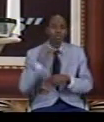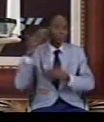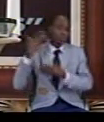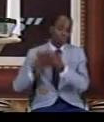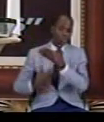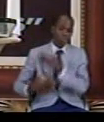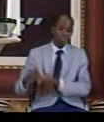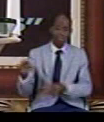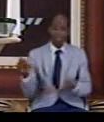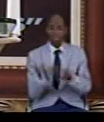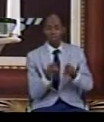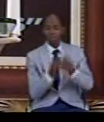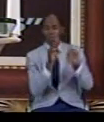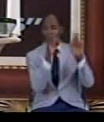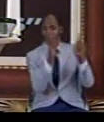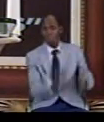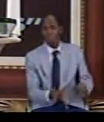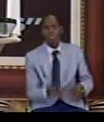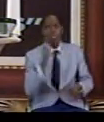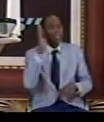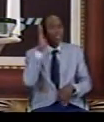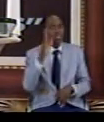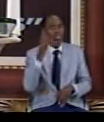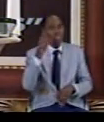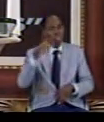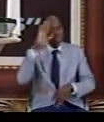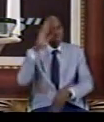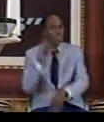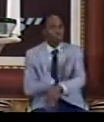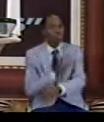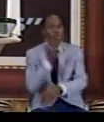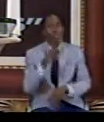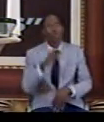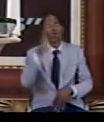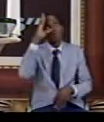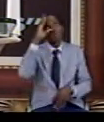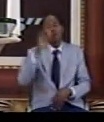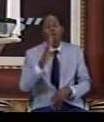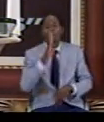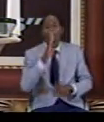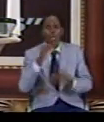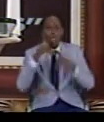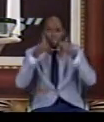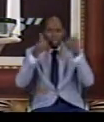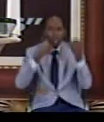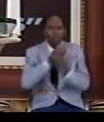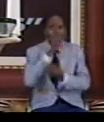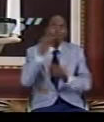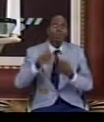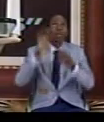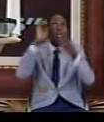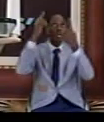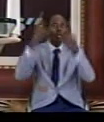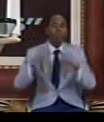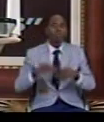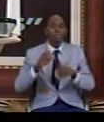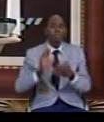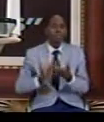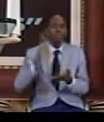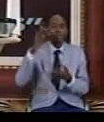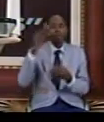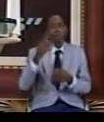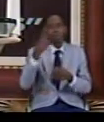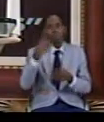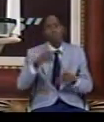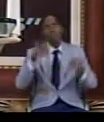of him also shall the Son of Man be ashamed when he cometh in the glory of his Father